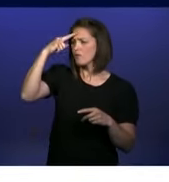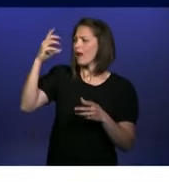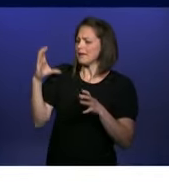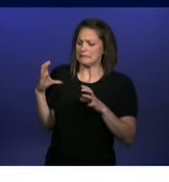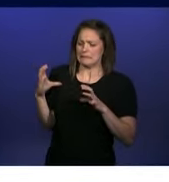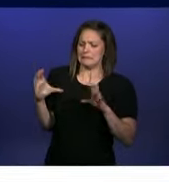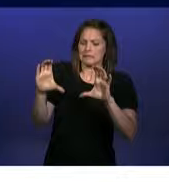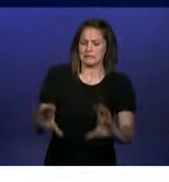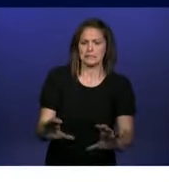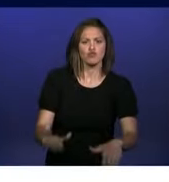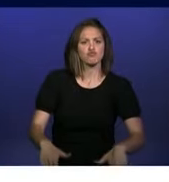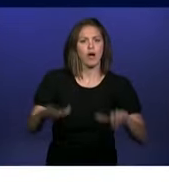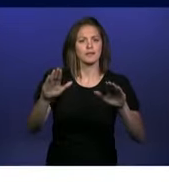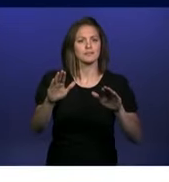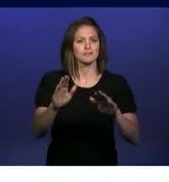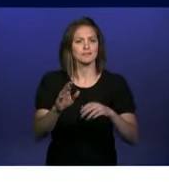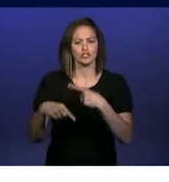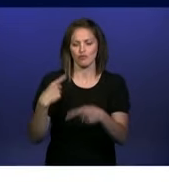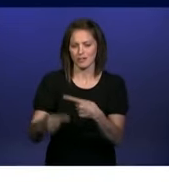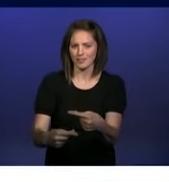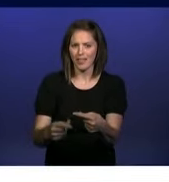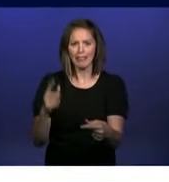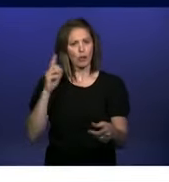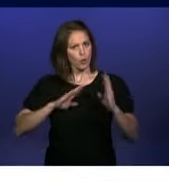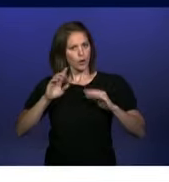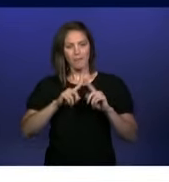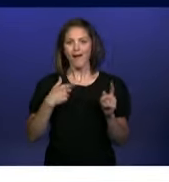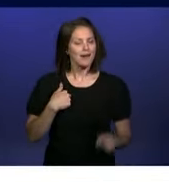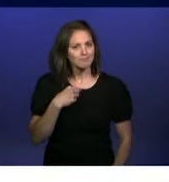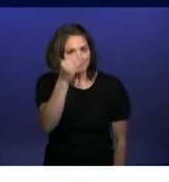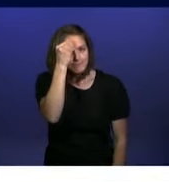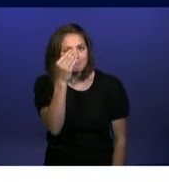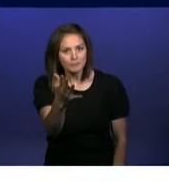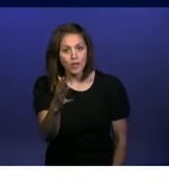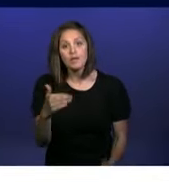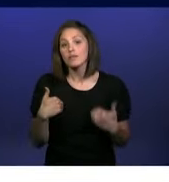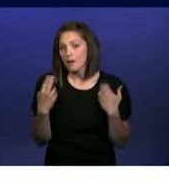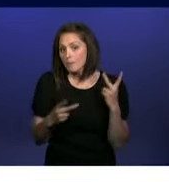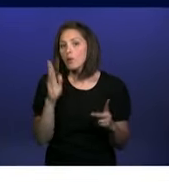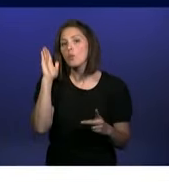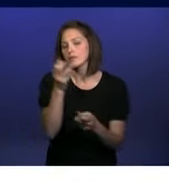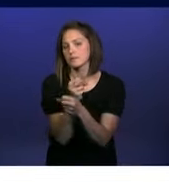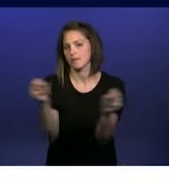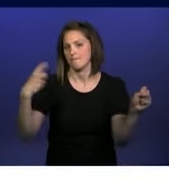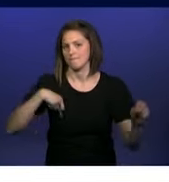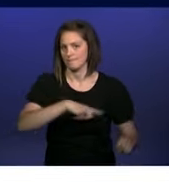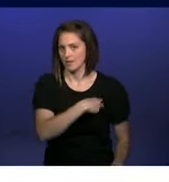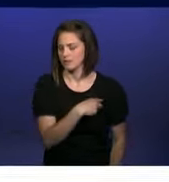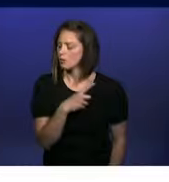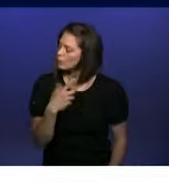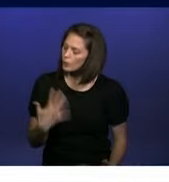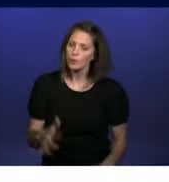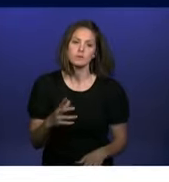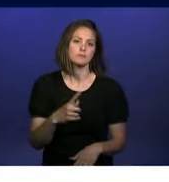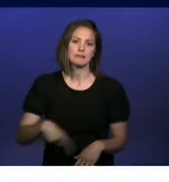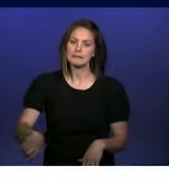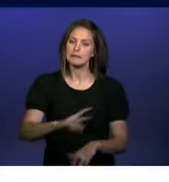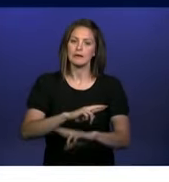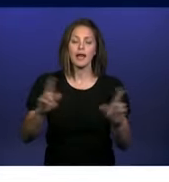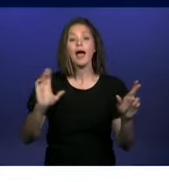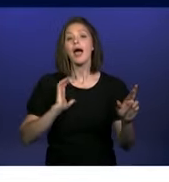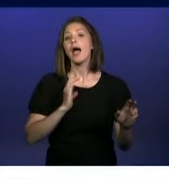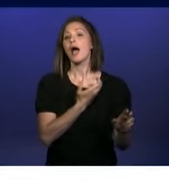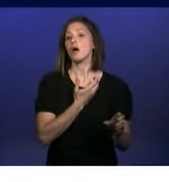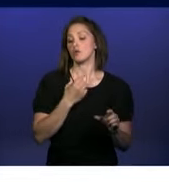what, I've been working shoulder to shoulder with the young people, and they really will be our salvation. Listen, it is our